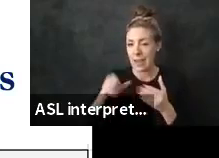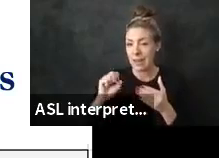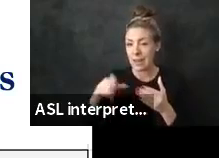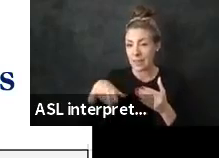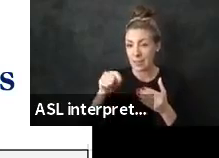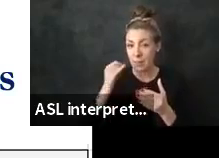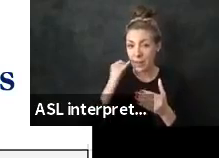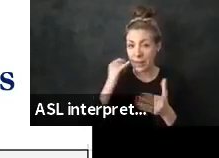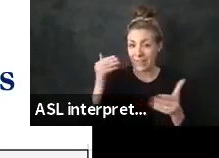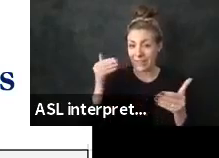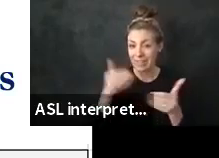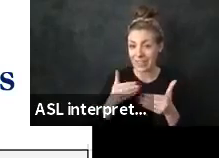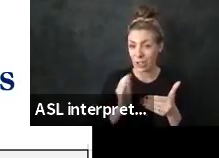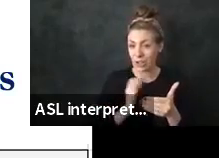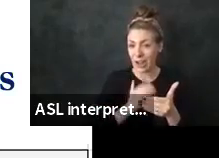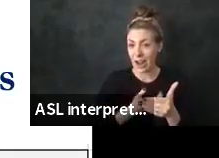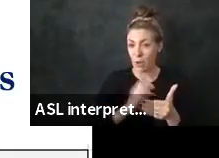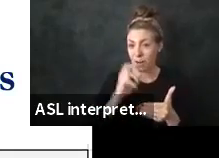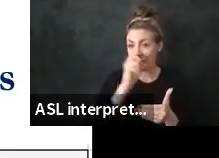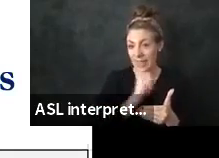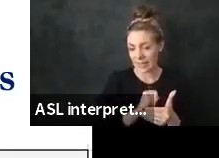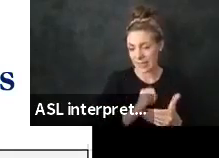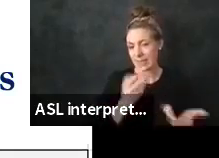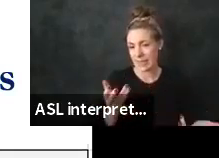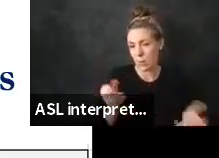it's near our population guesses.